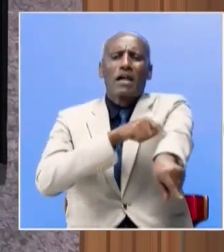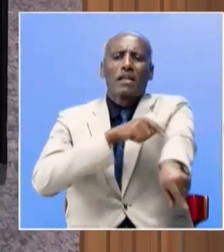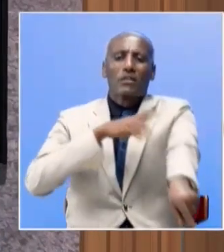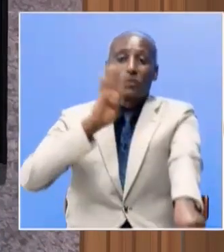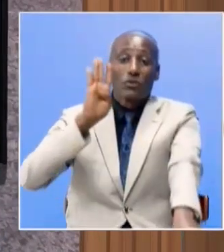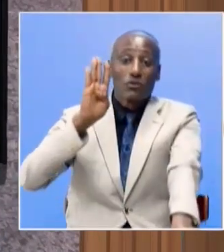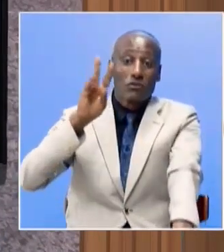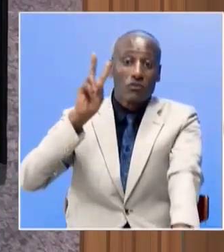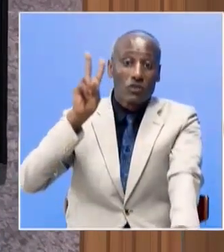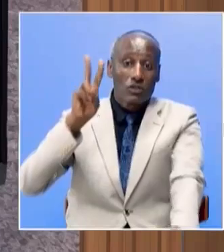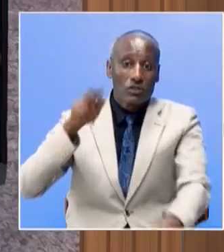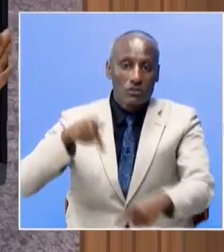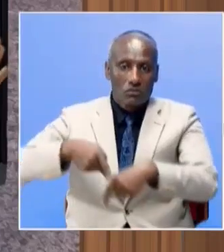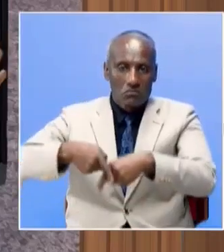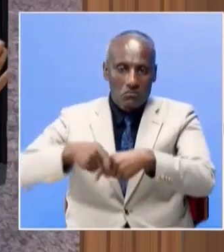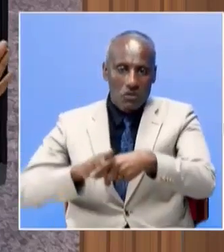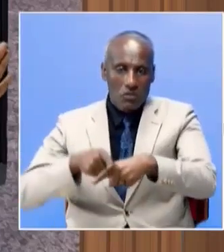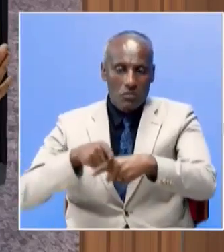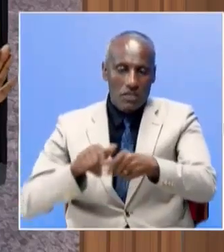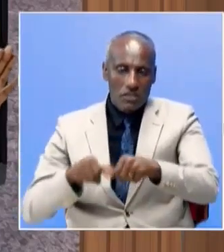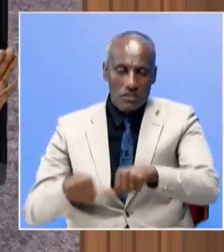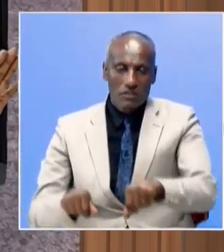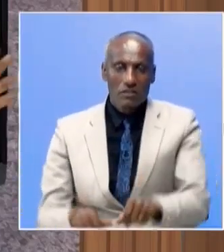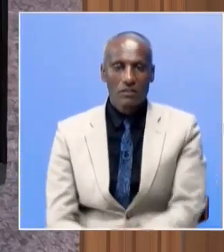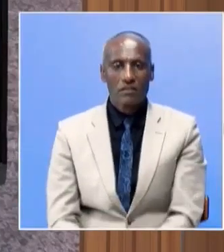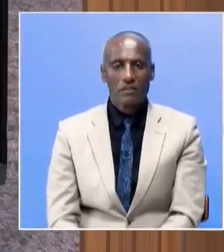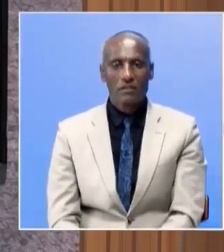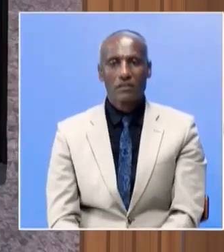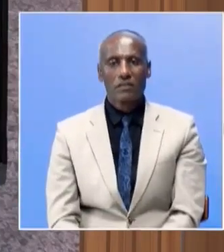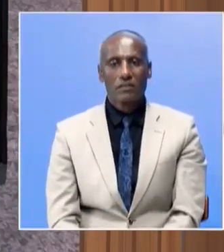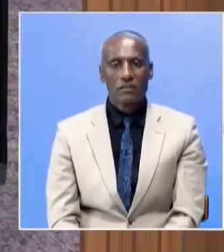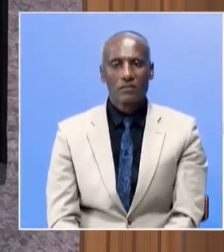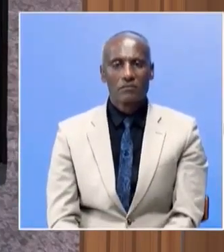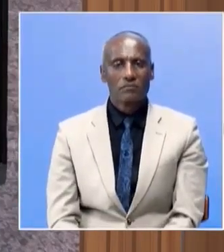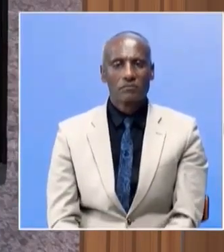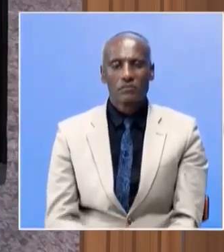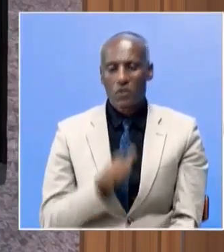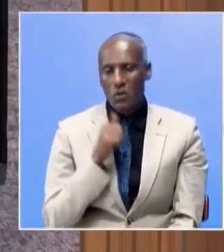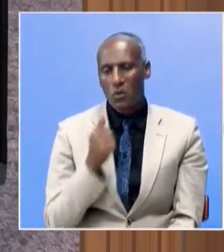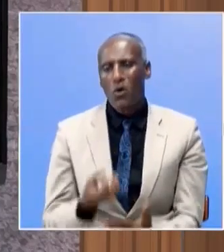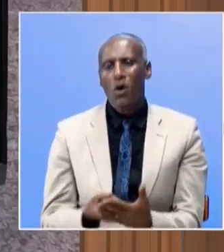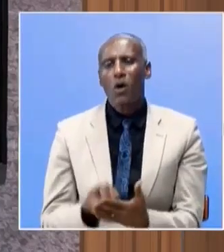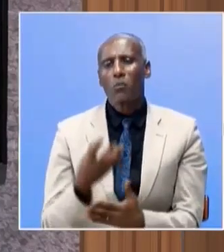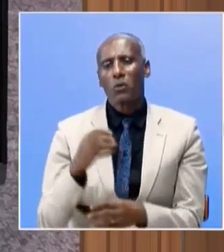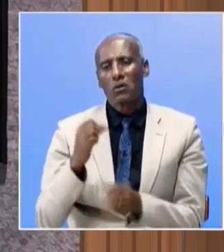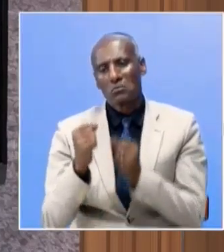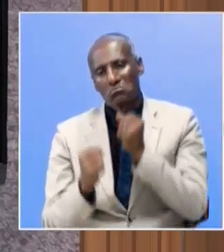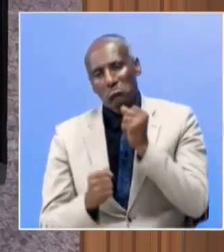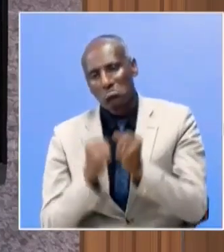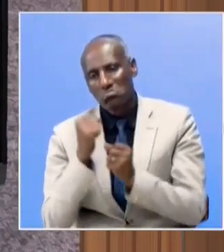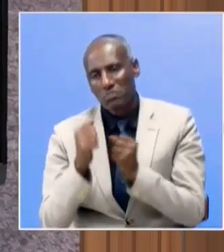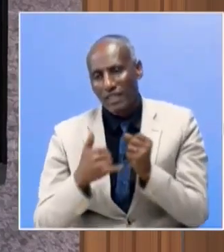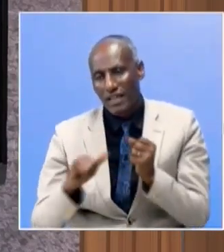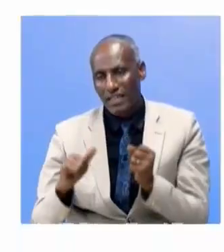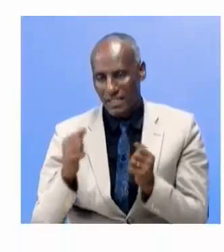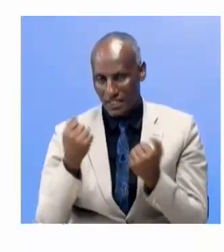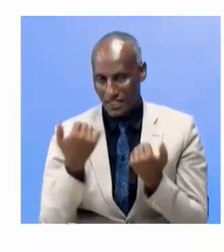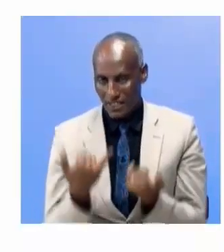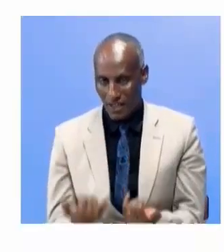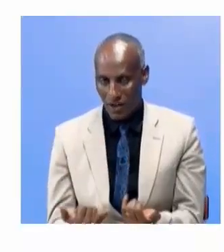no more at the time of speaking. Okay? No more in the present. So we're saying